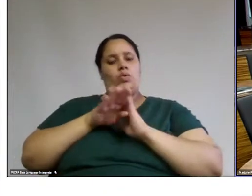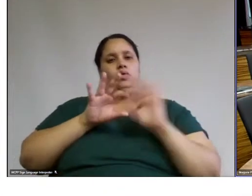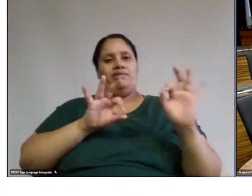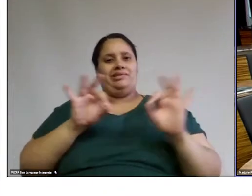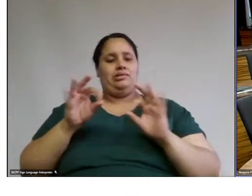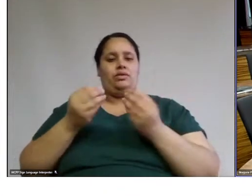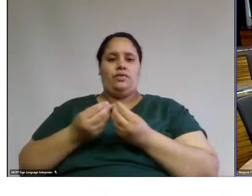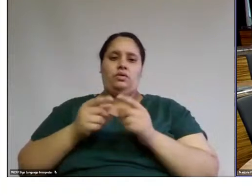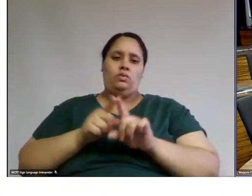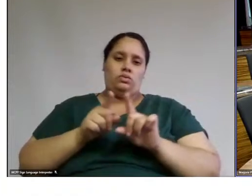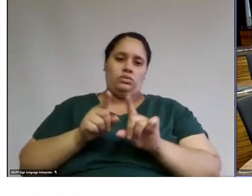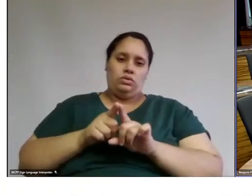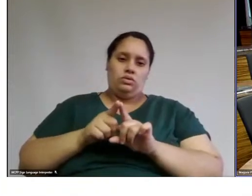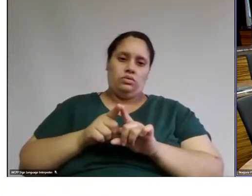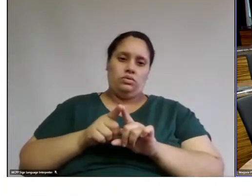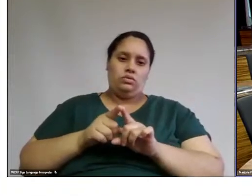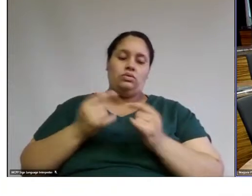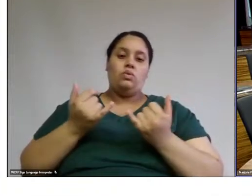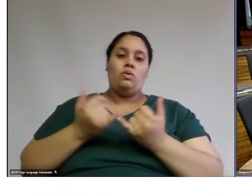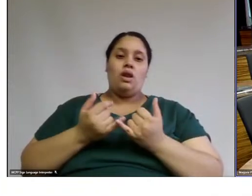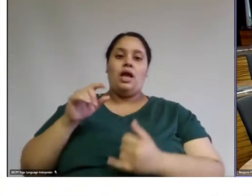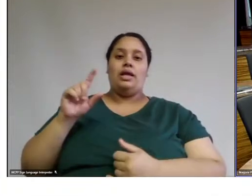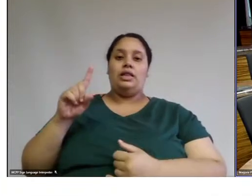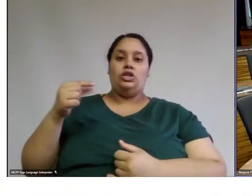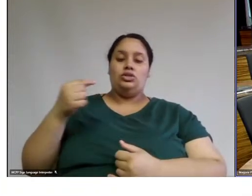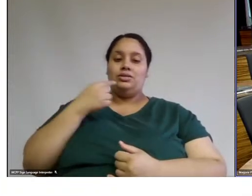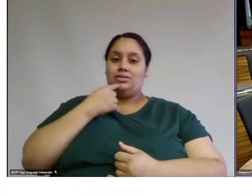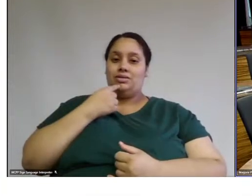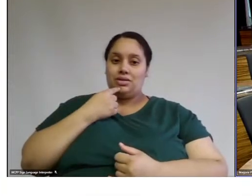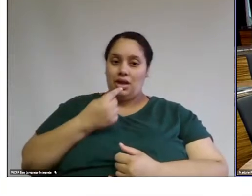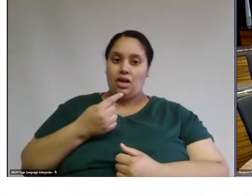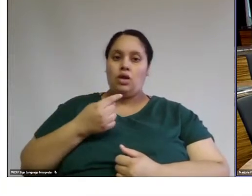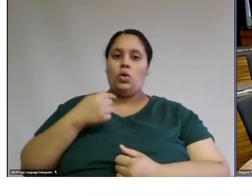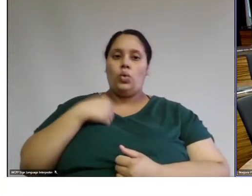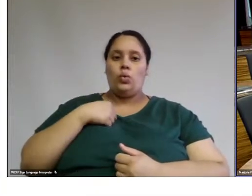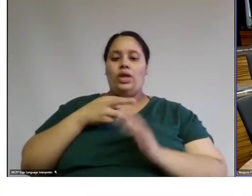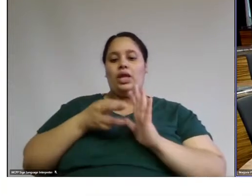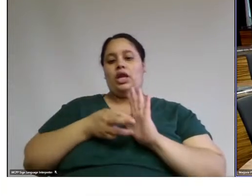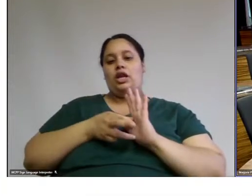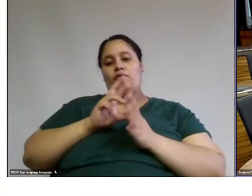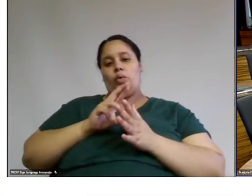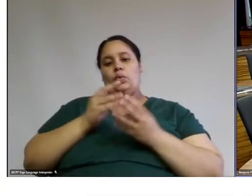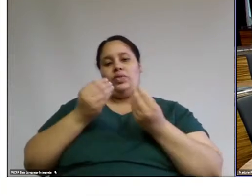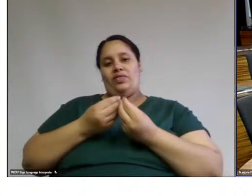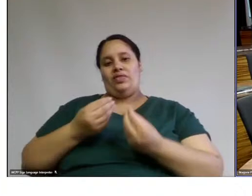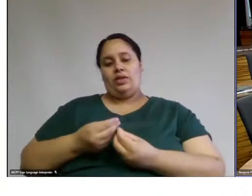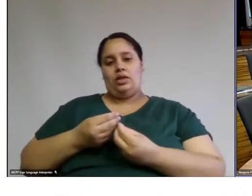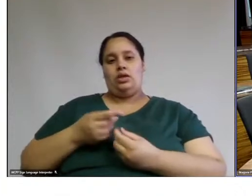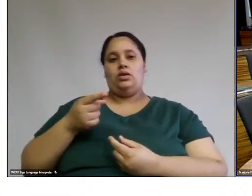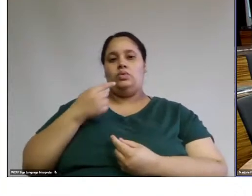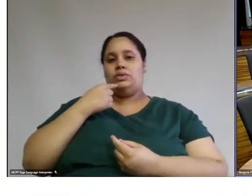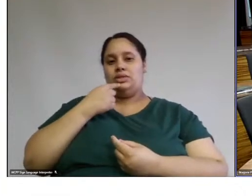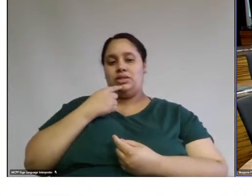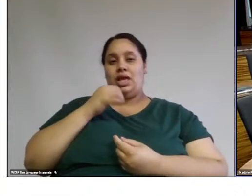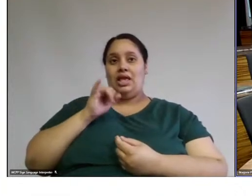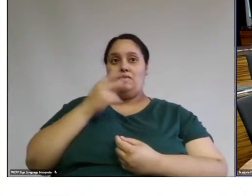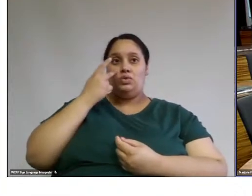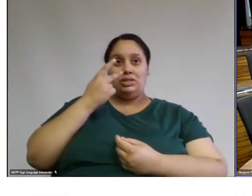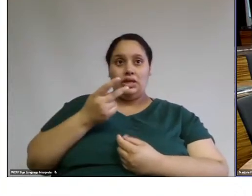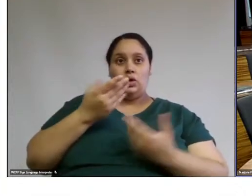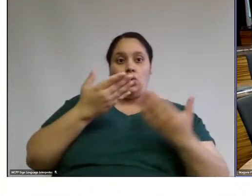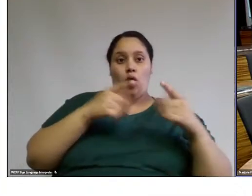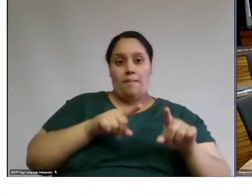well. So as the issue said, we will revise the software in that regard to try and make it easier for schools to comply with.